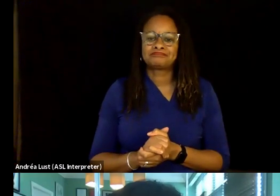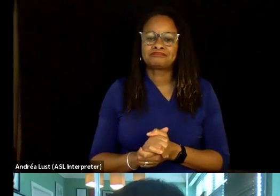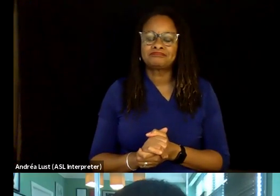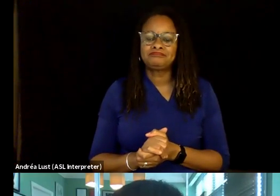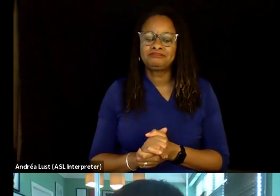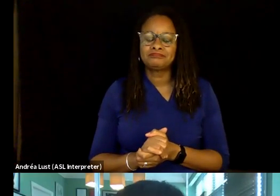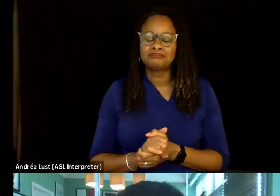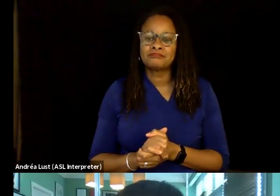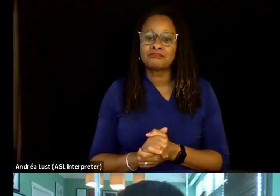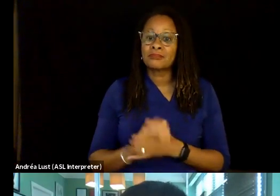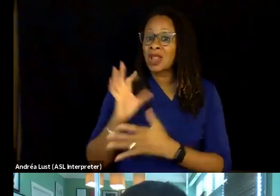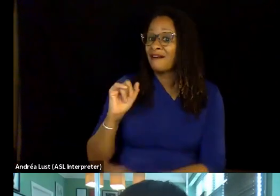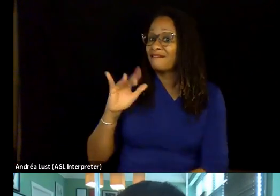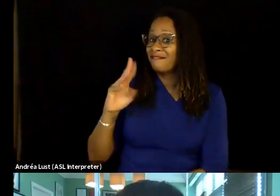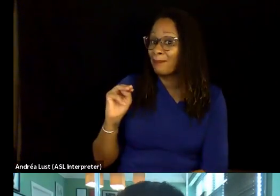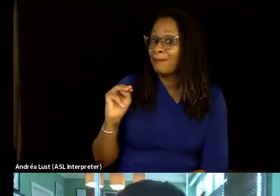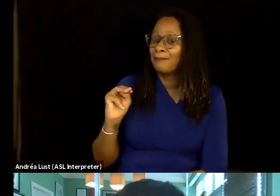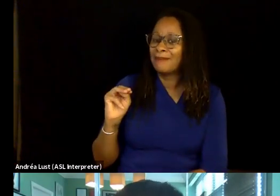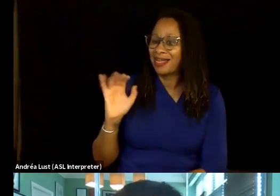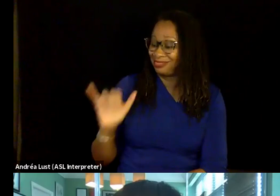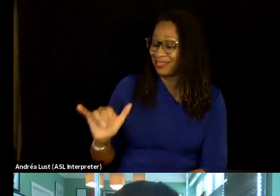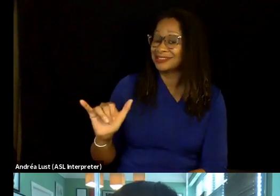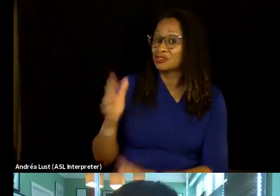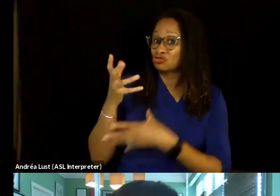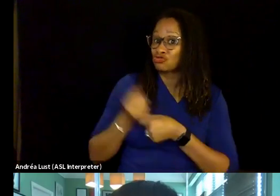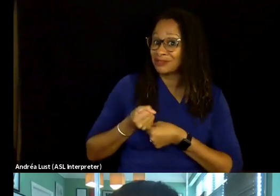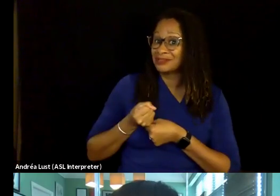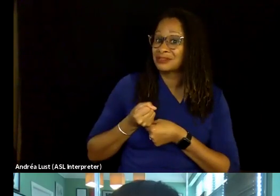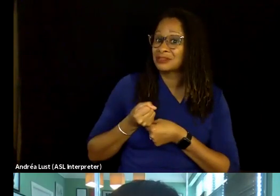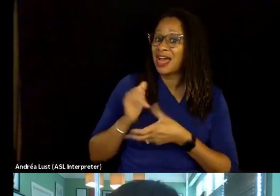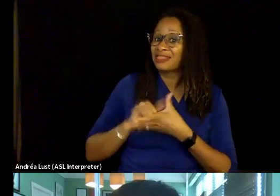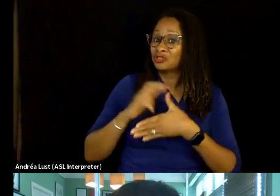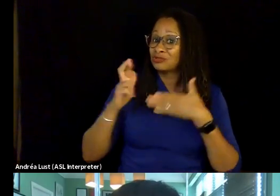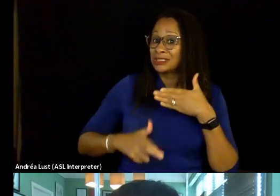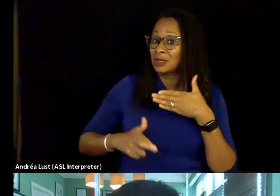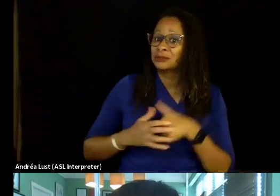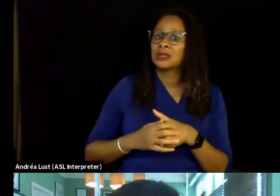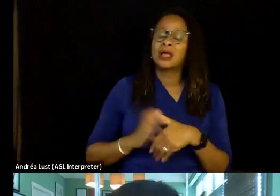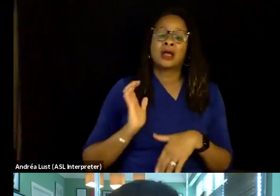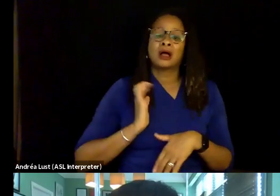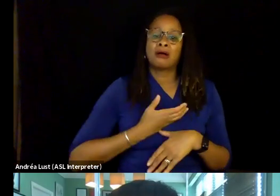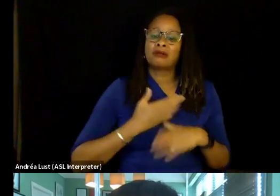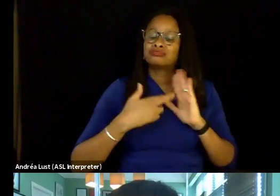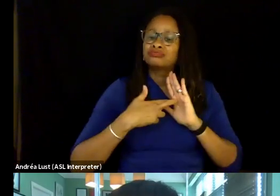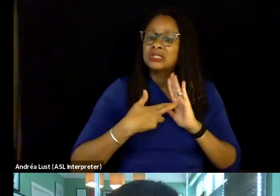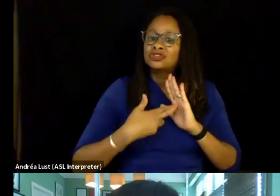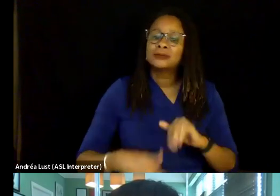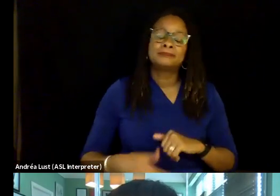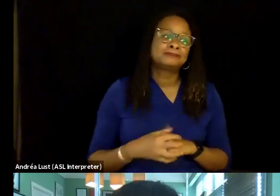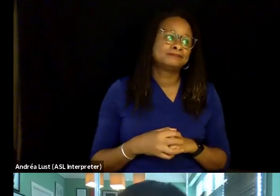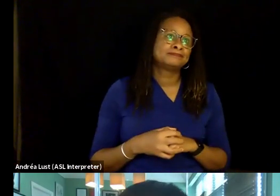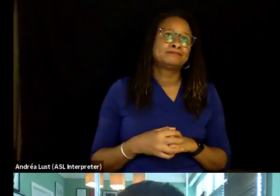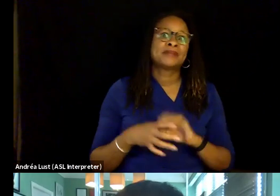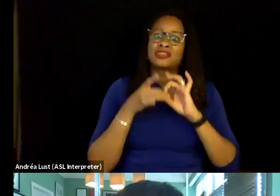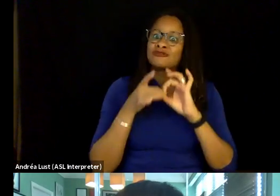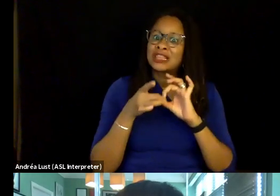So the film is the trust. That is the result. It is a relationship. It is the